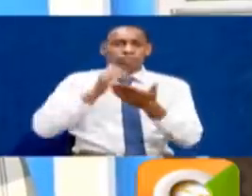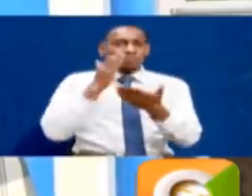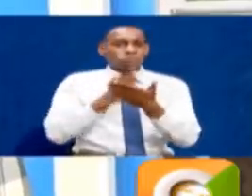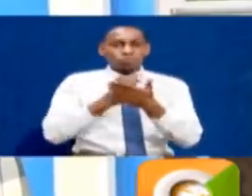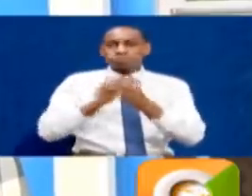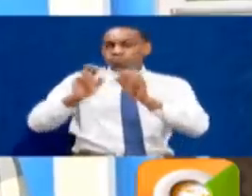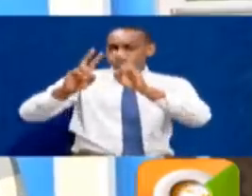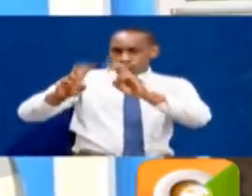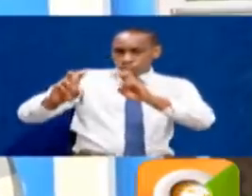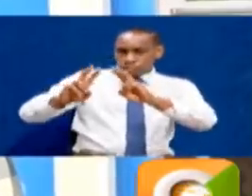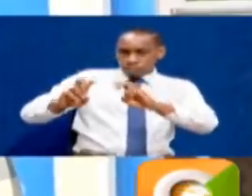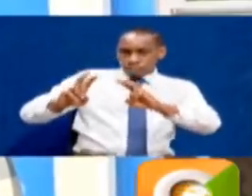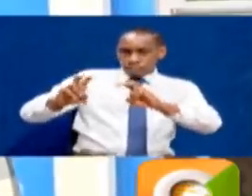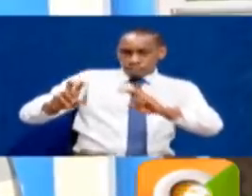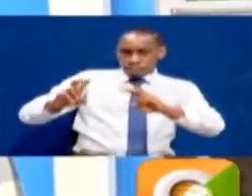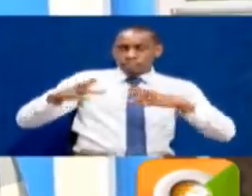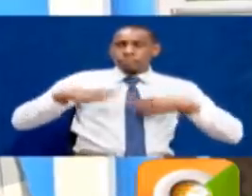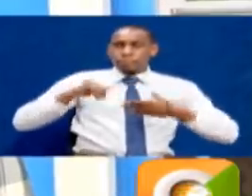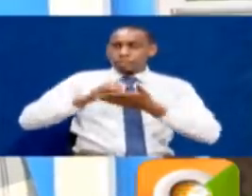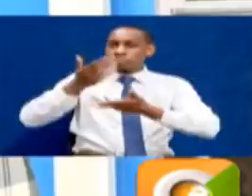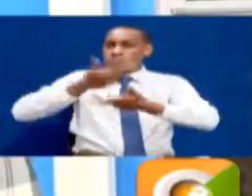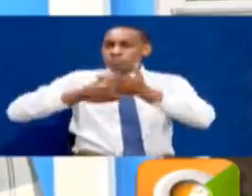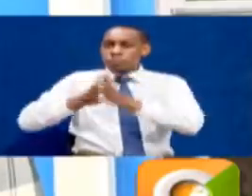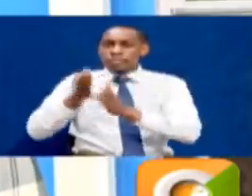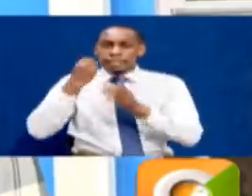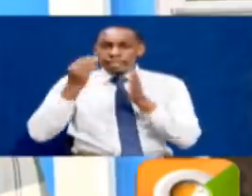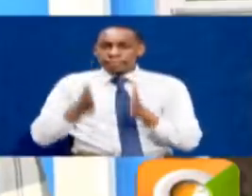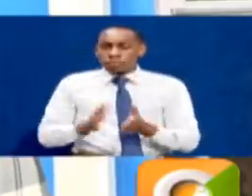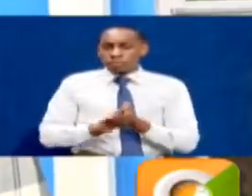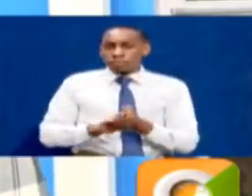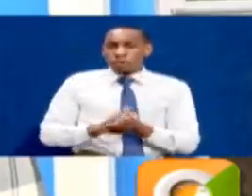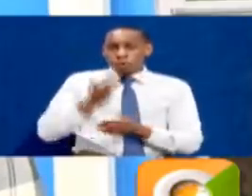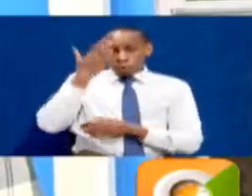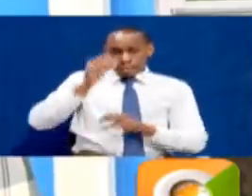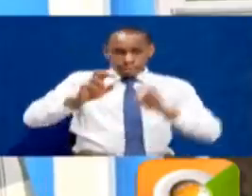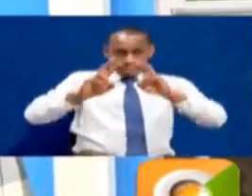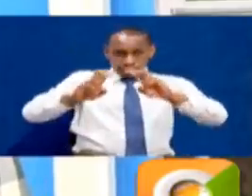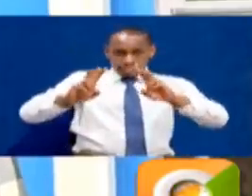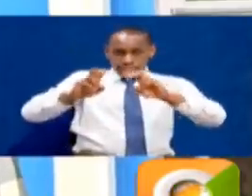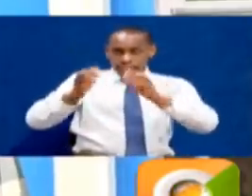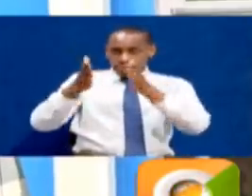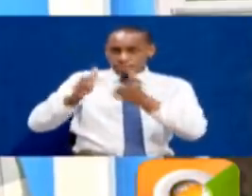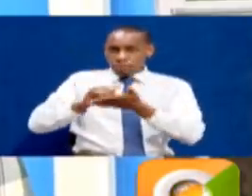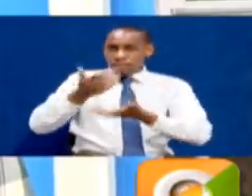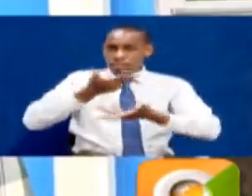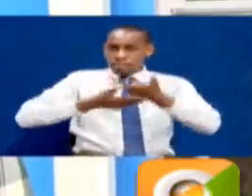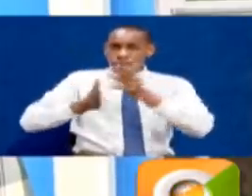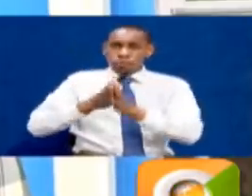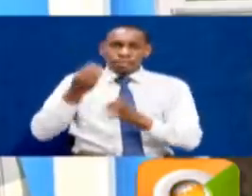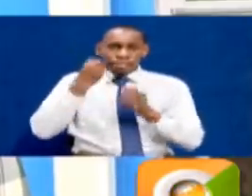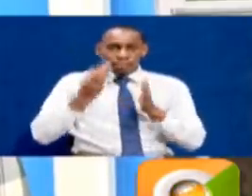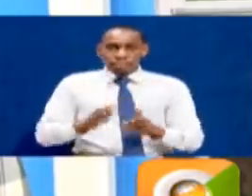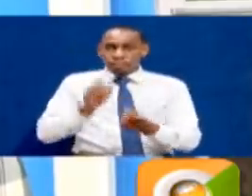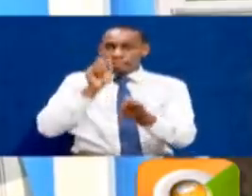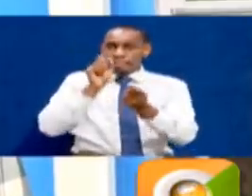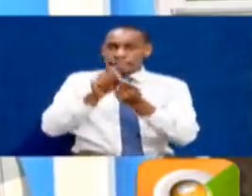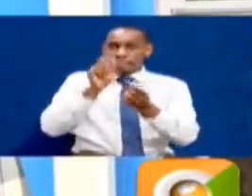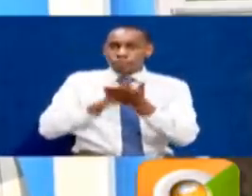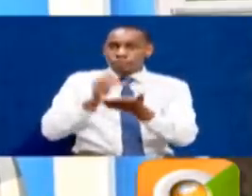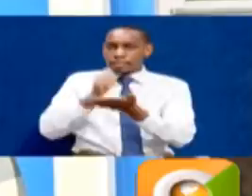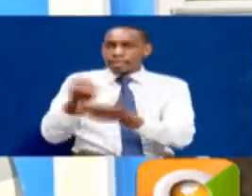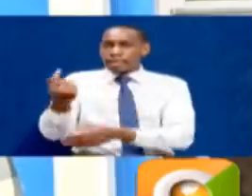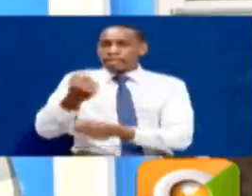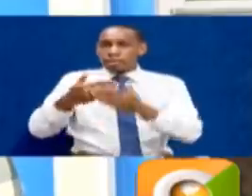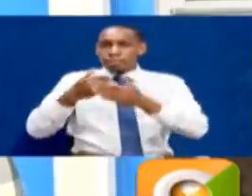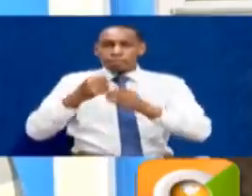really tracking down those contacts. Because tracking down contacts, testing them, isolating them before